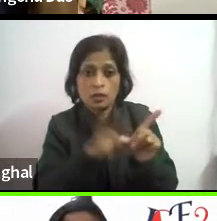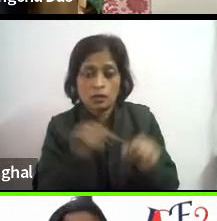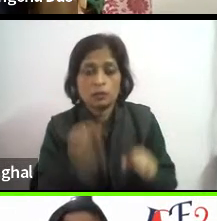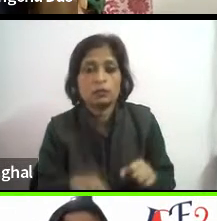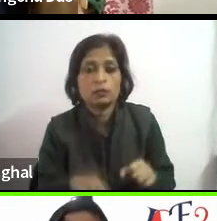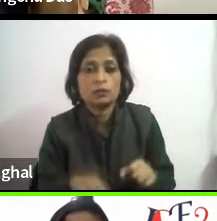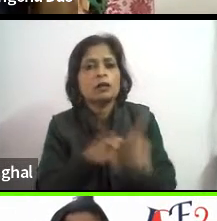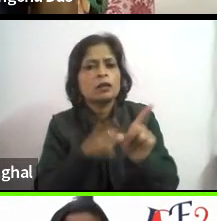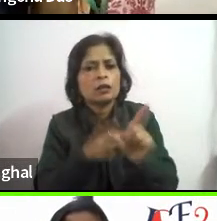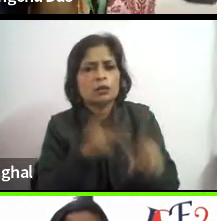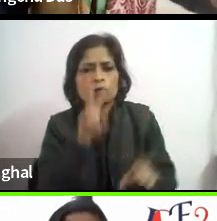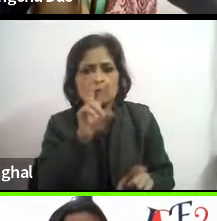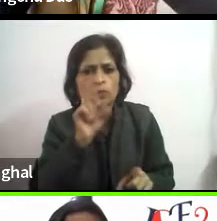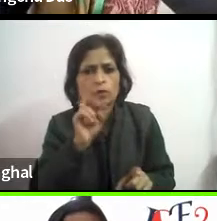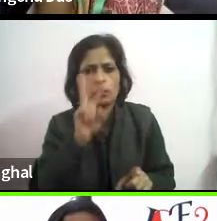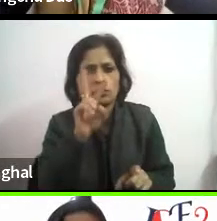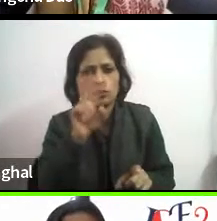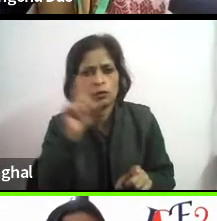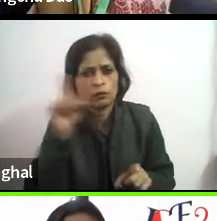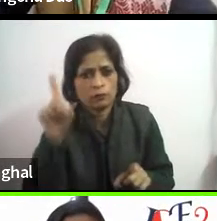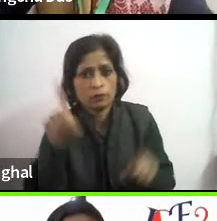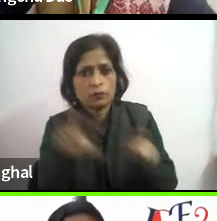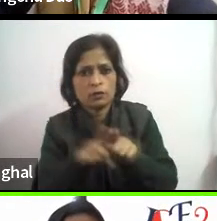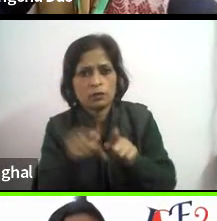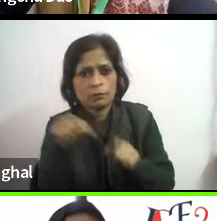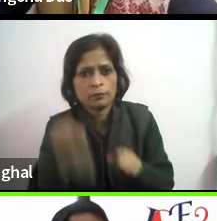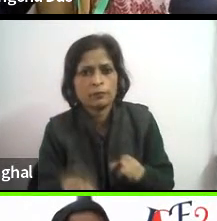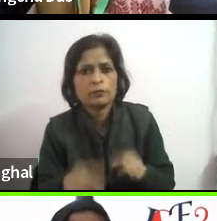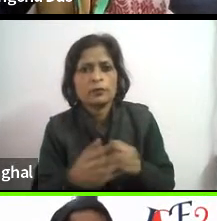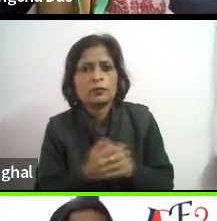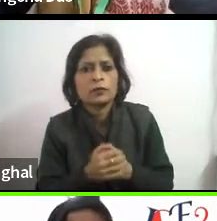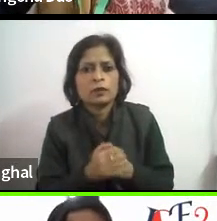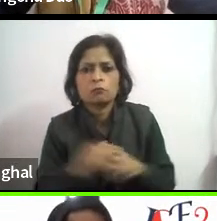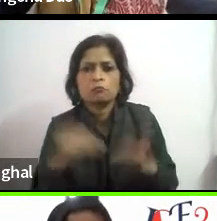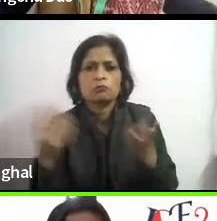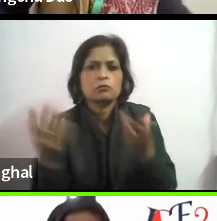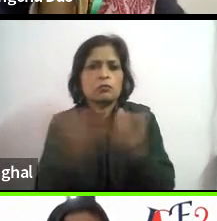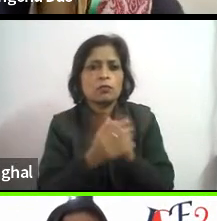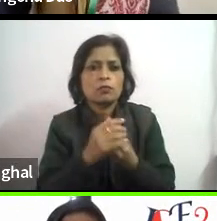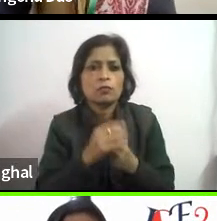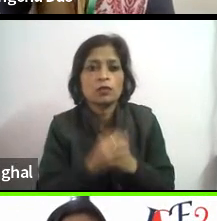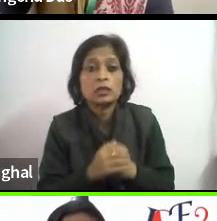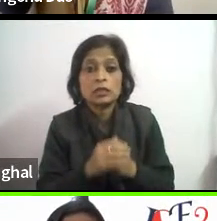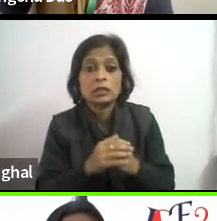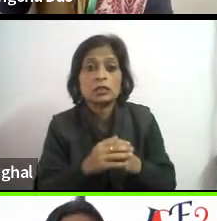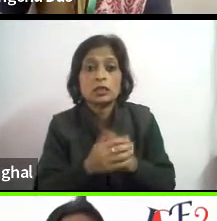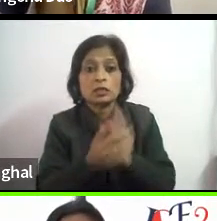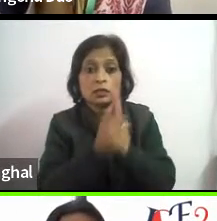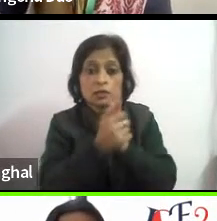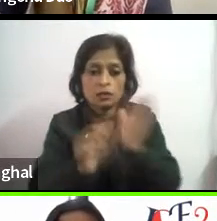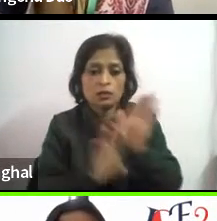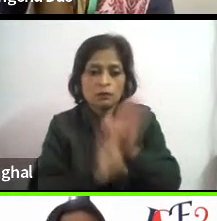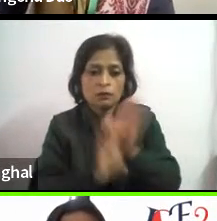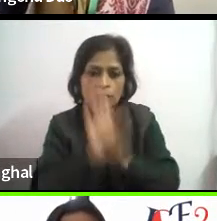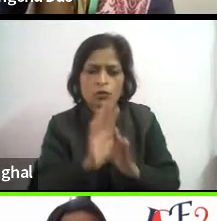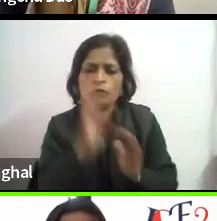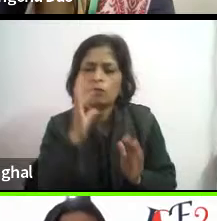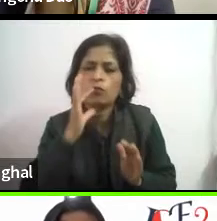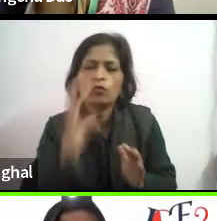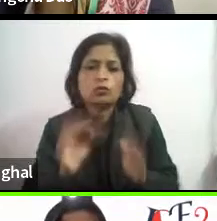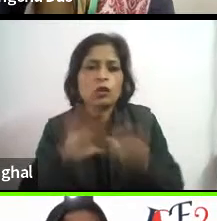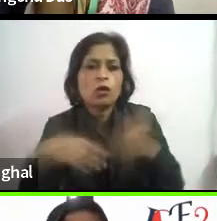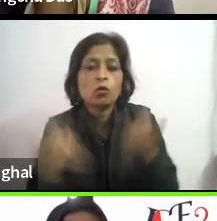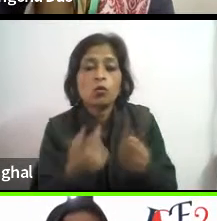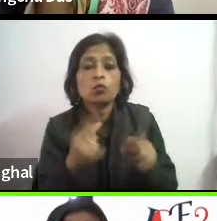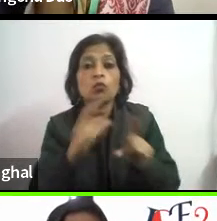year 2021 has brought into us the importance of skill development, be it in distance